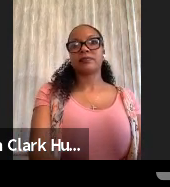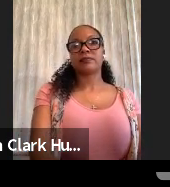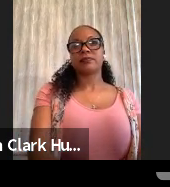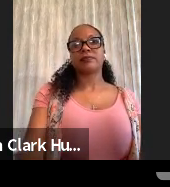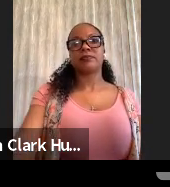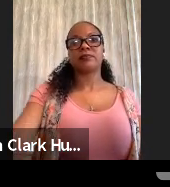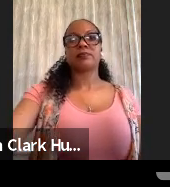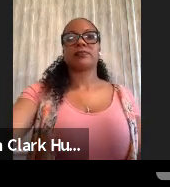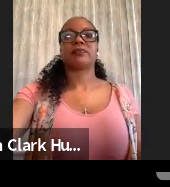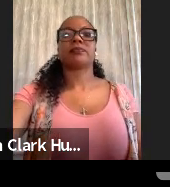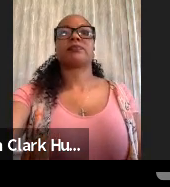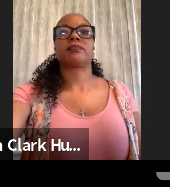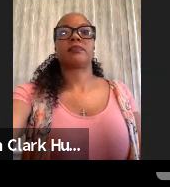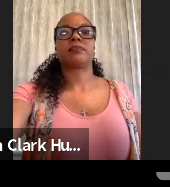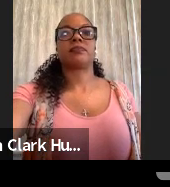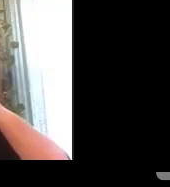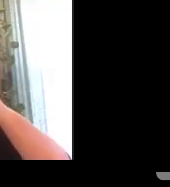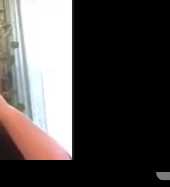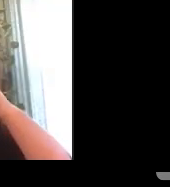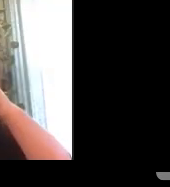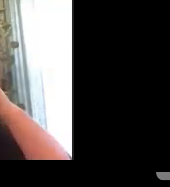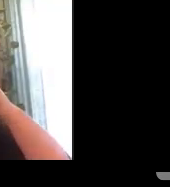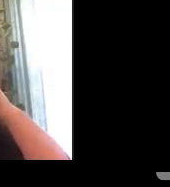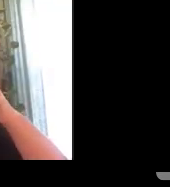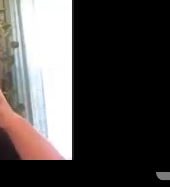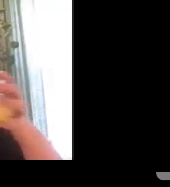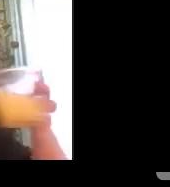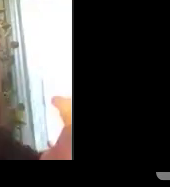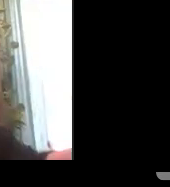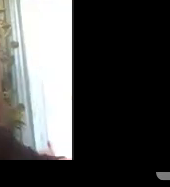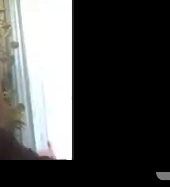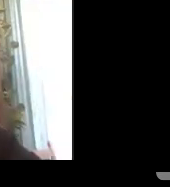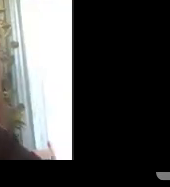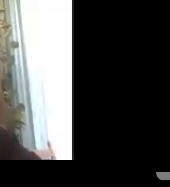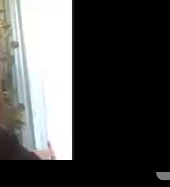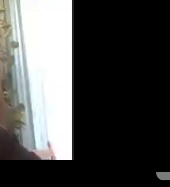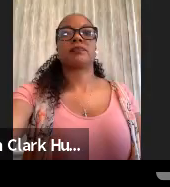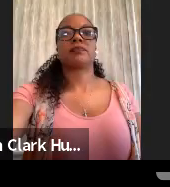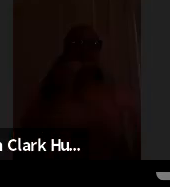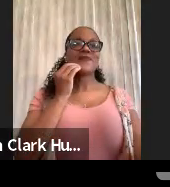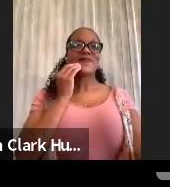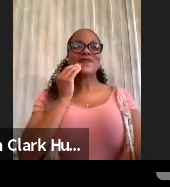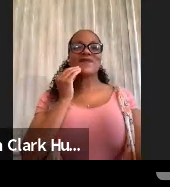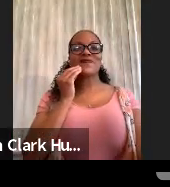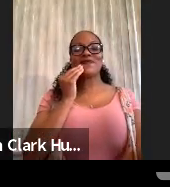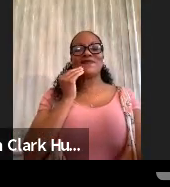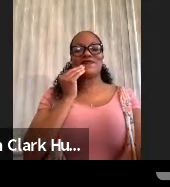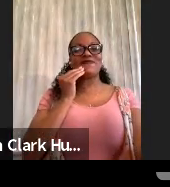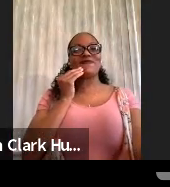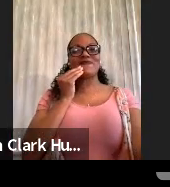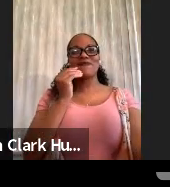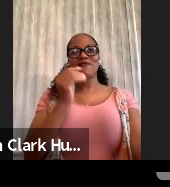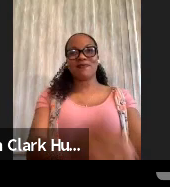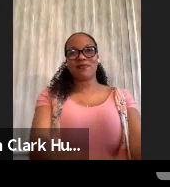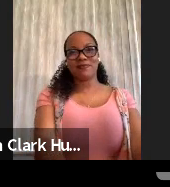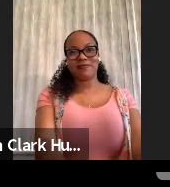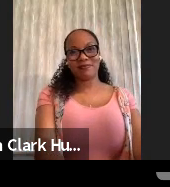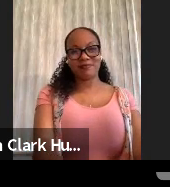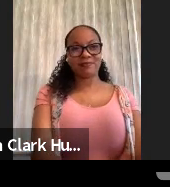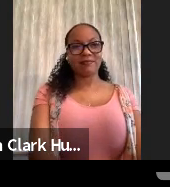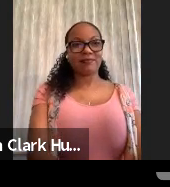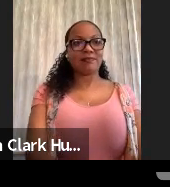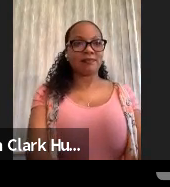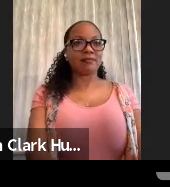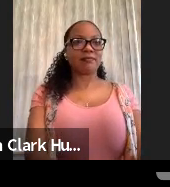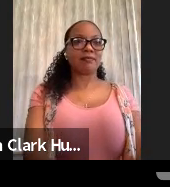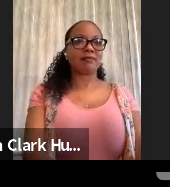Okay. All right, but if you, any further discussion? Mr.